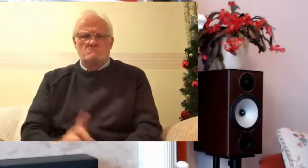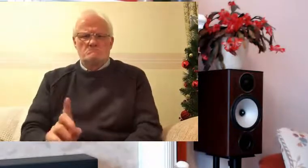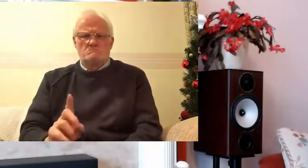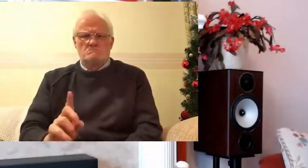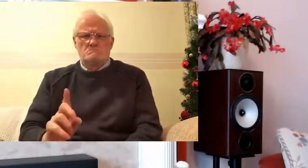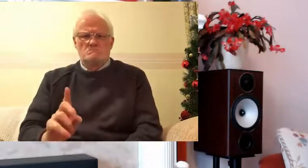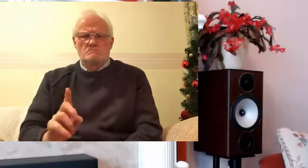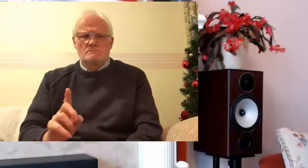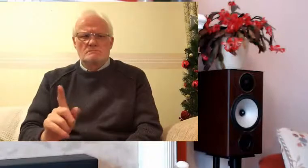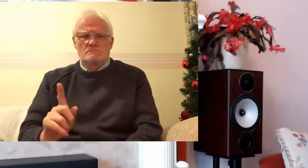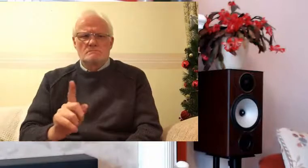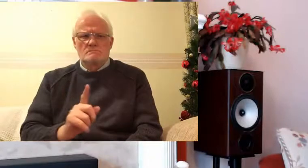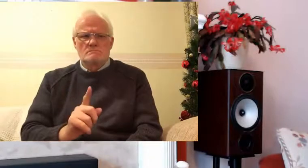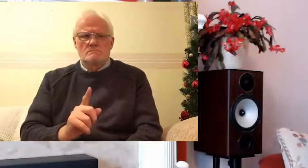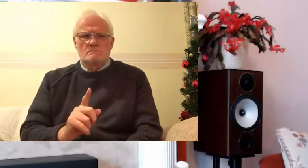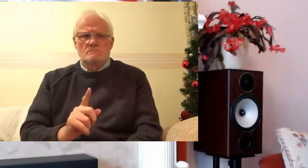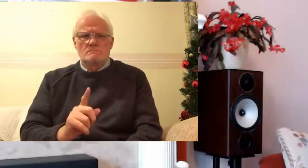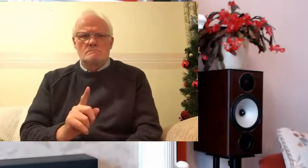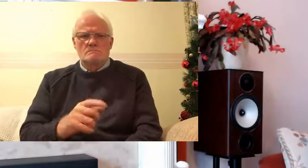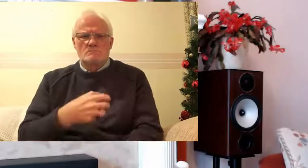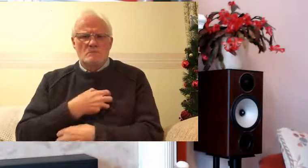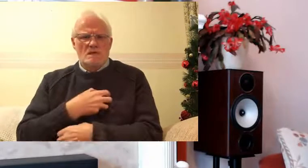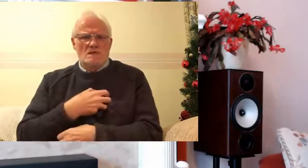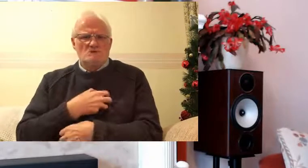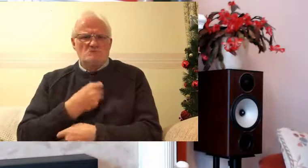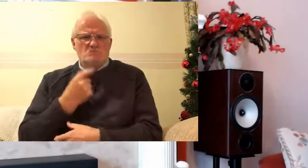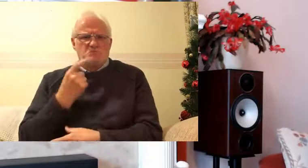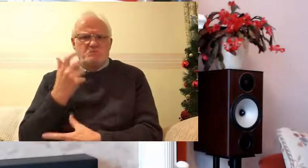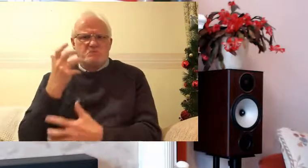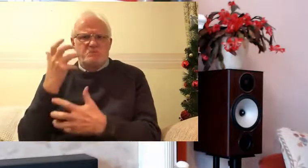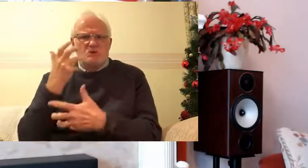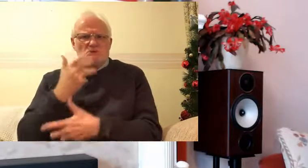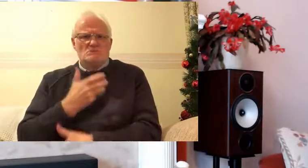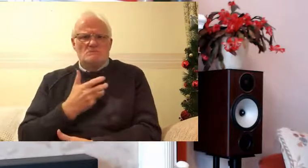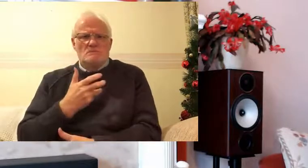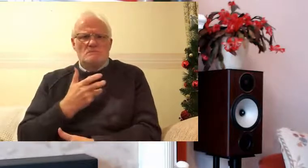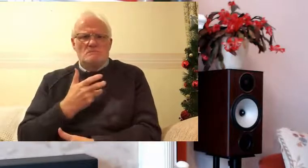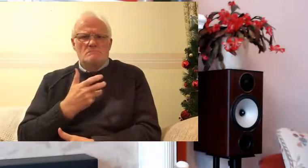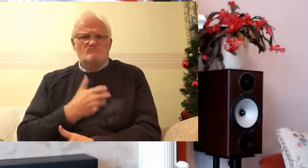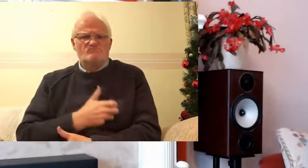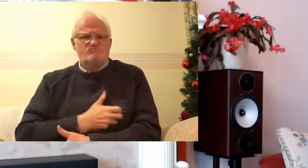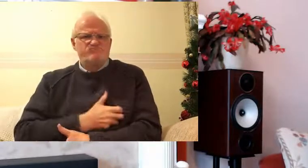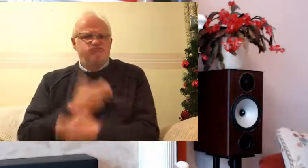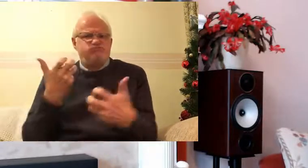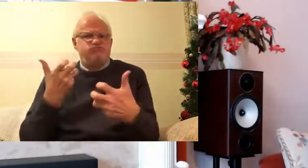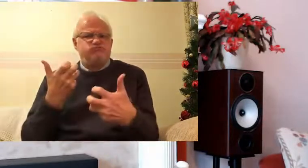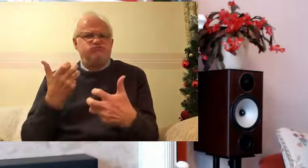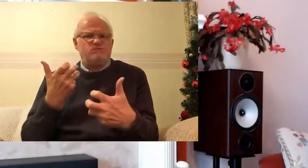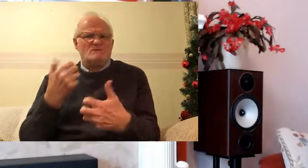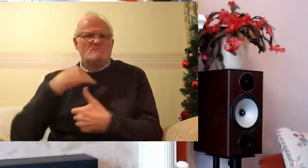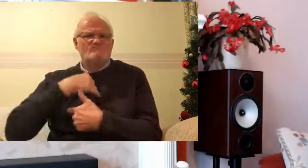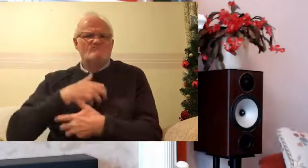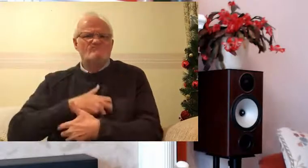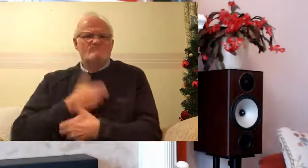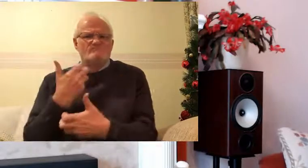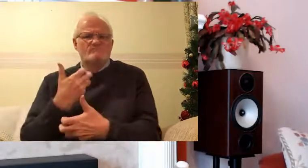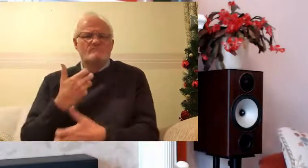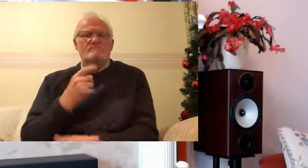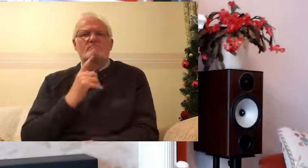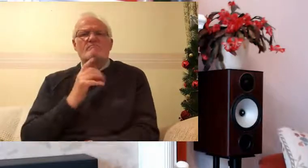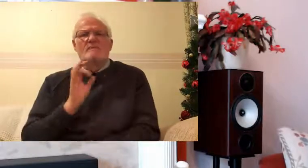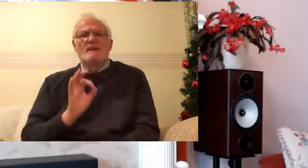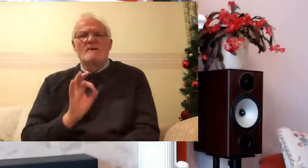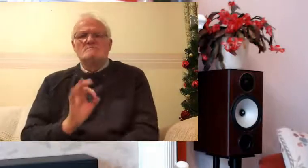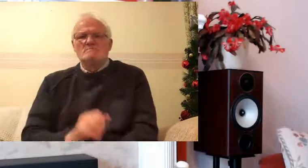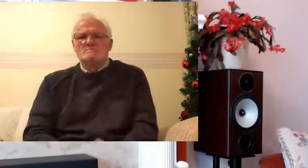nothing about a new baby, about a new baby king, and he was scared and angry to think that there